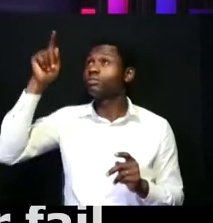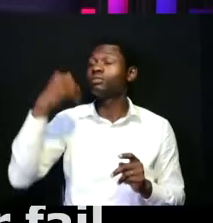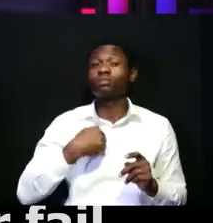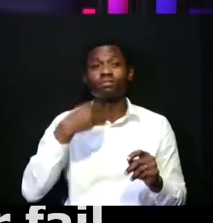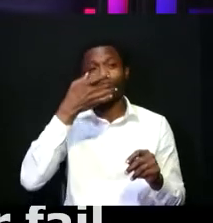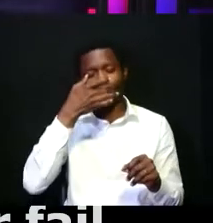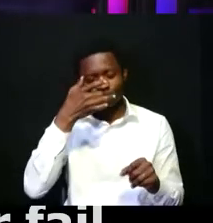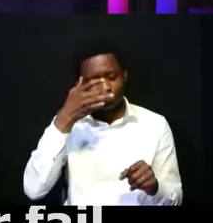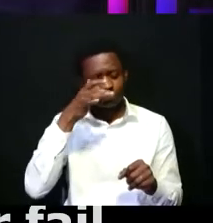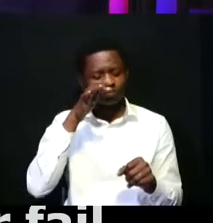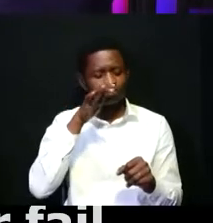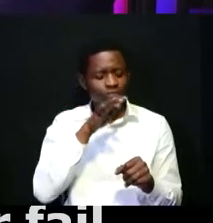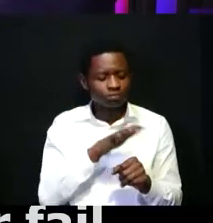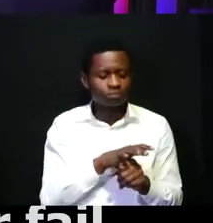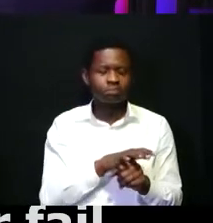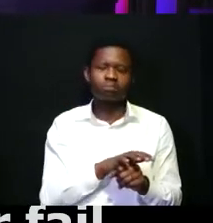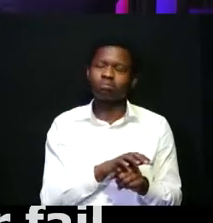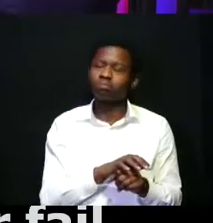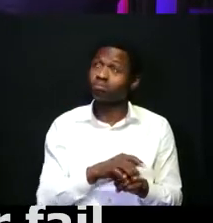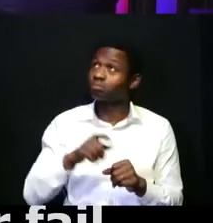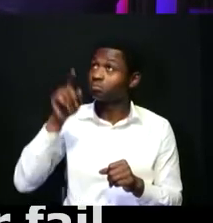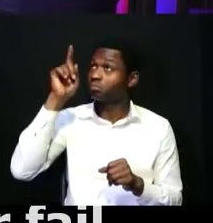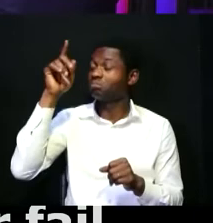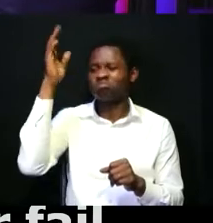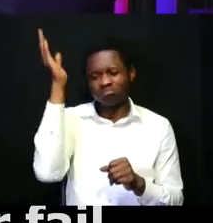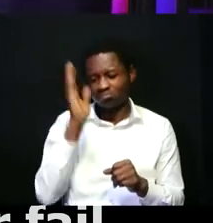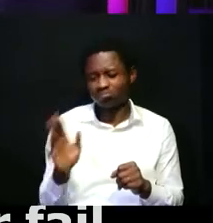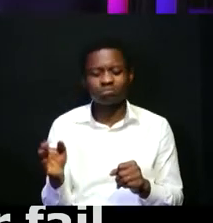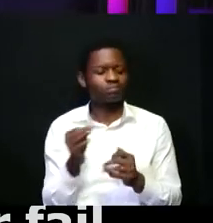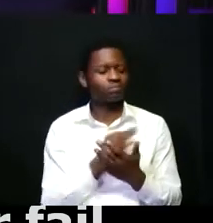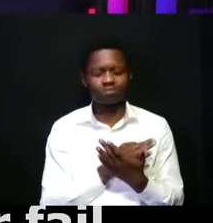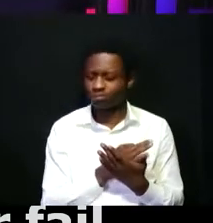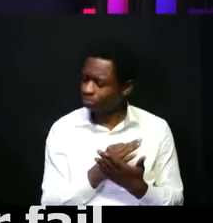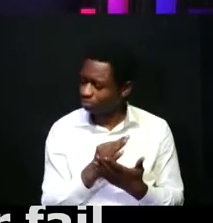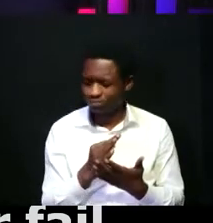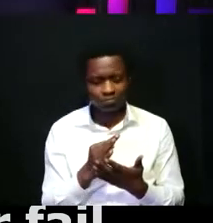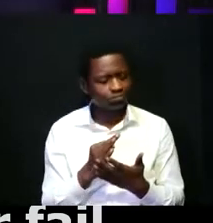He has promised he'll never